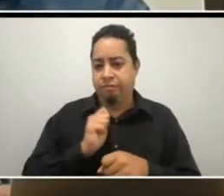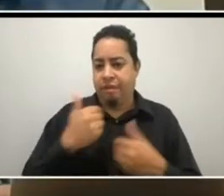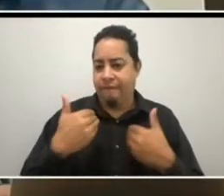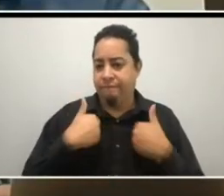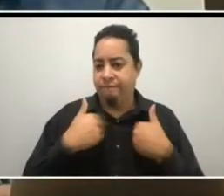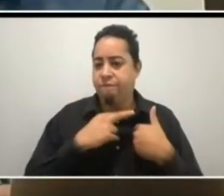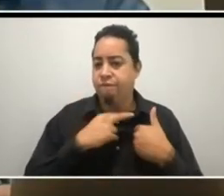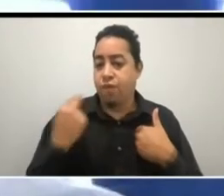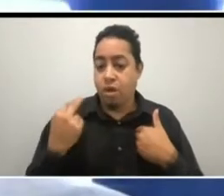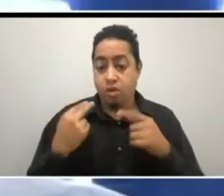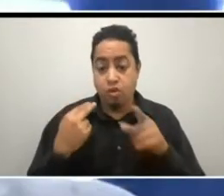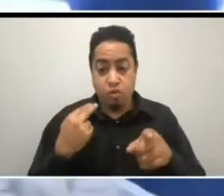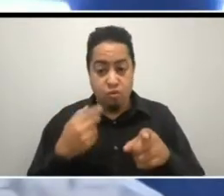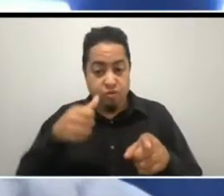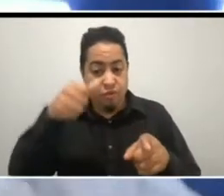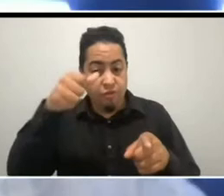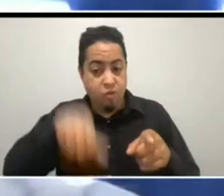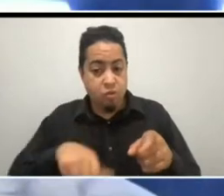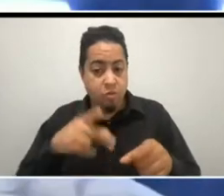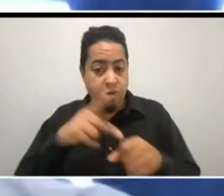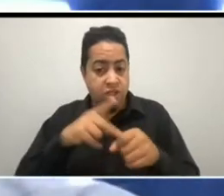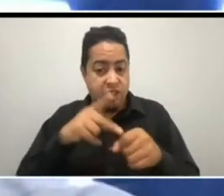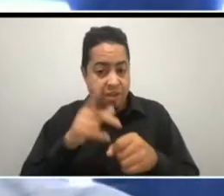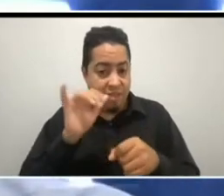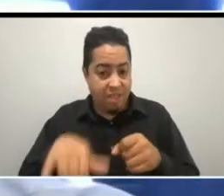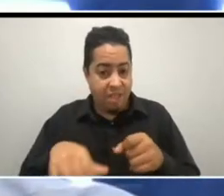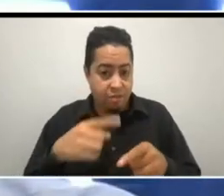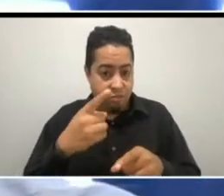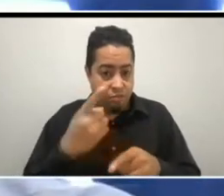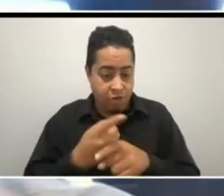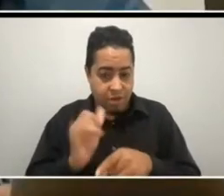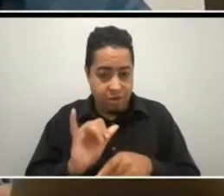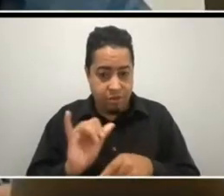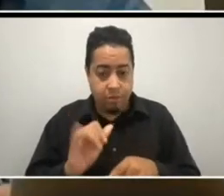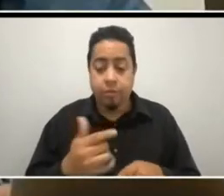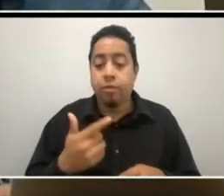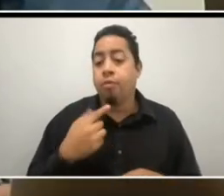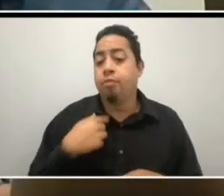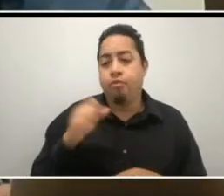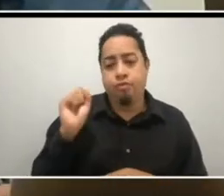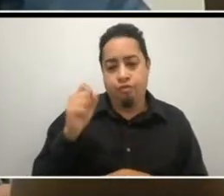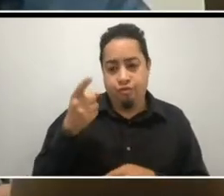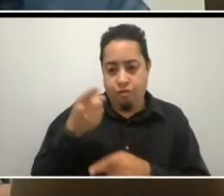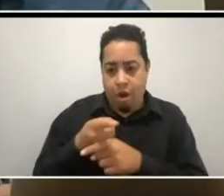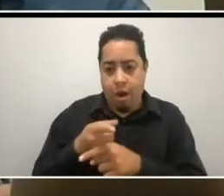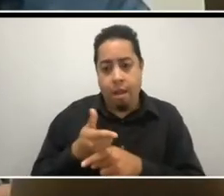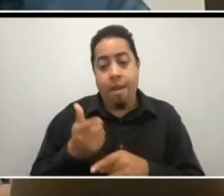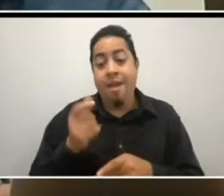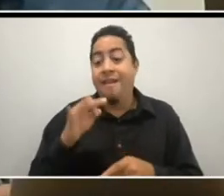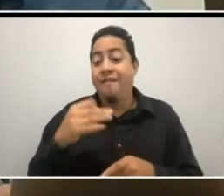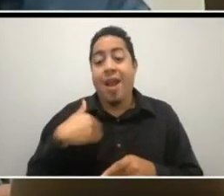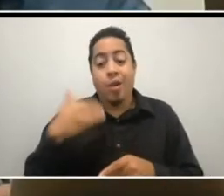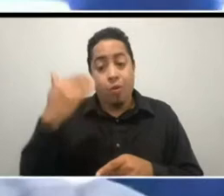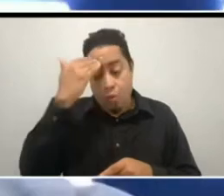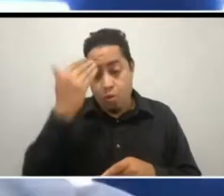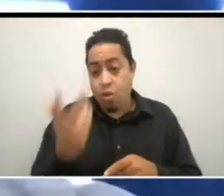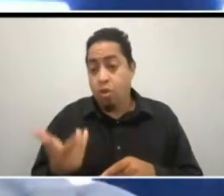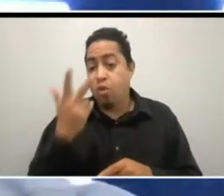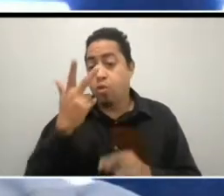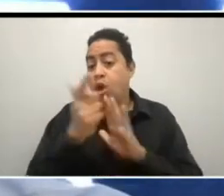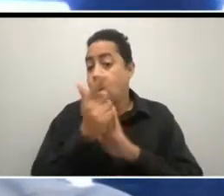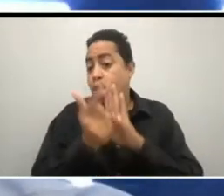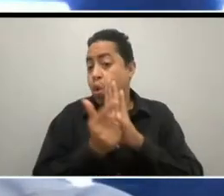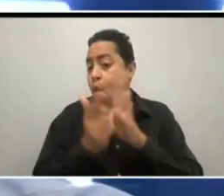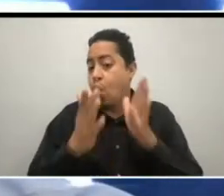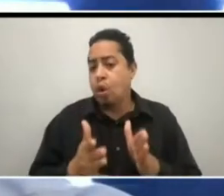well? I absolutely would not have, had I known that the three main lawyers for the campaign that I'd spoken